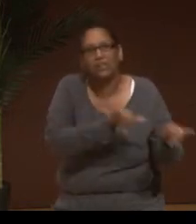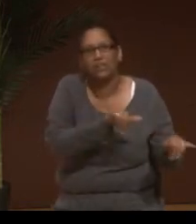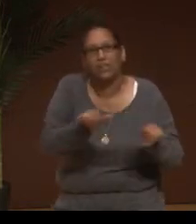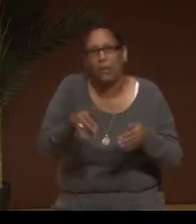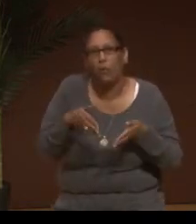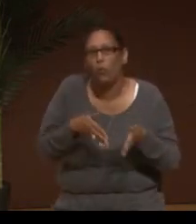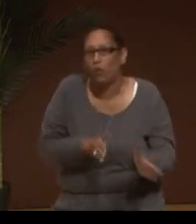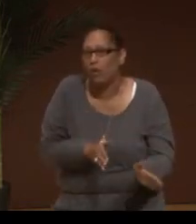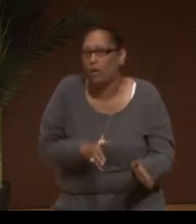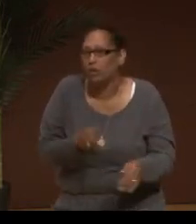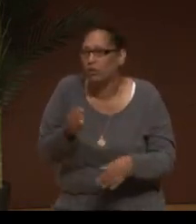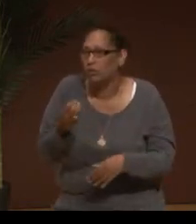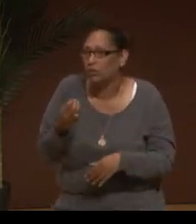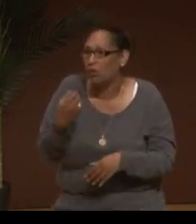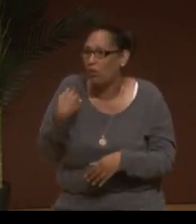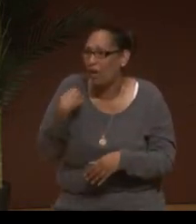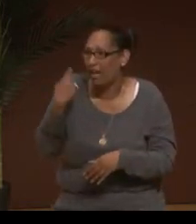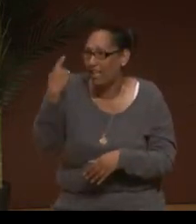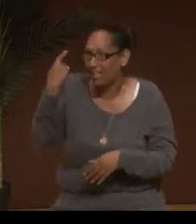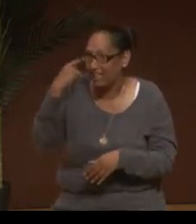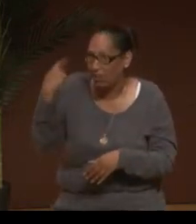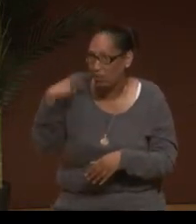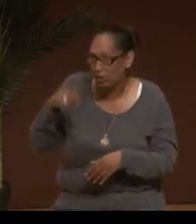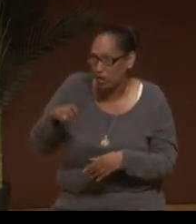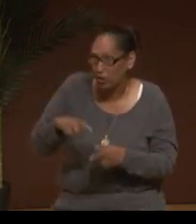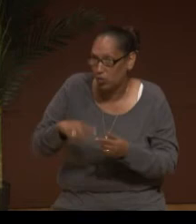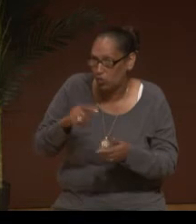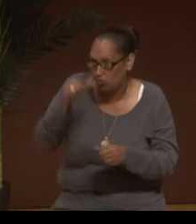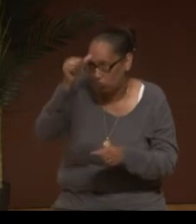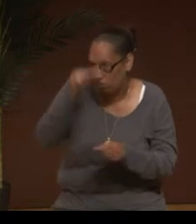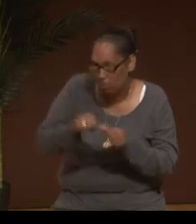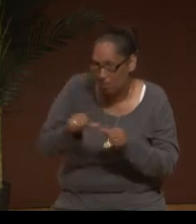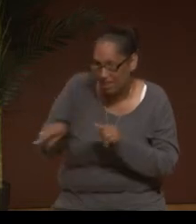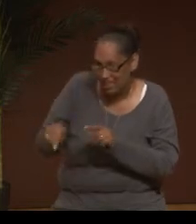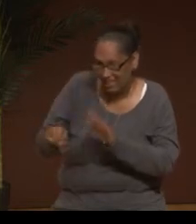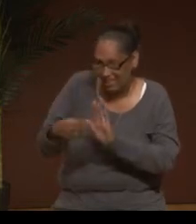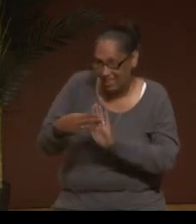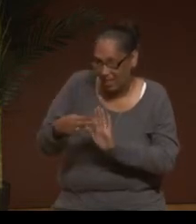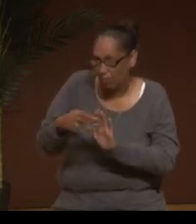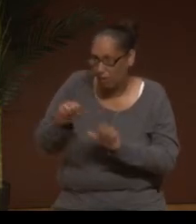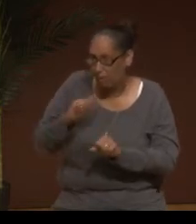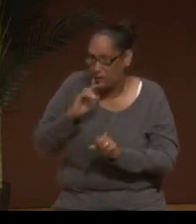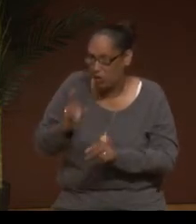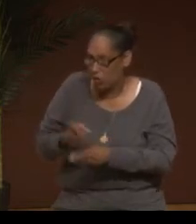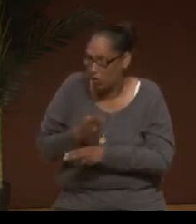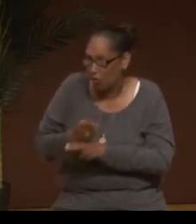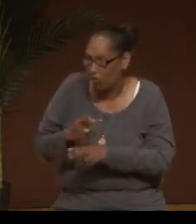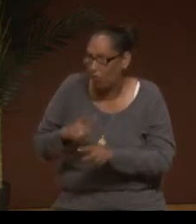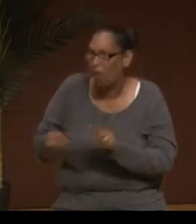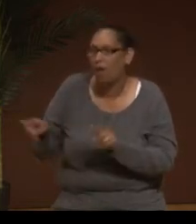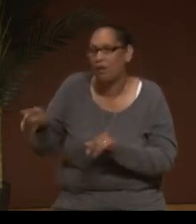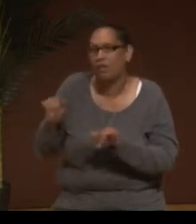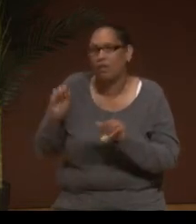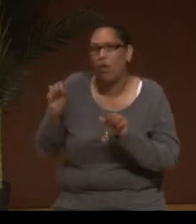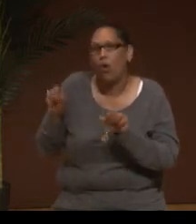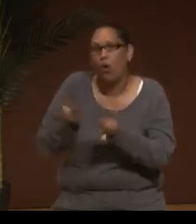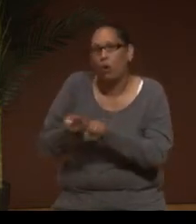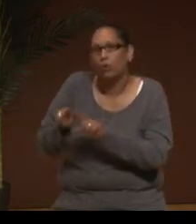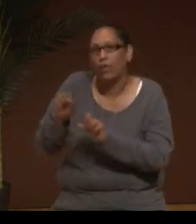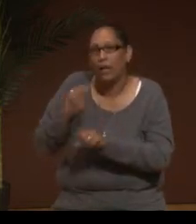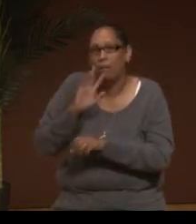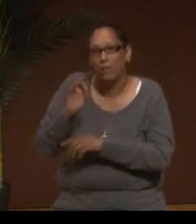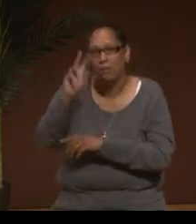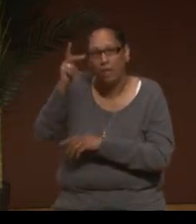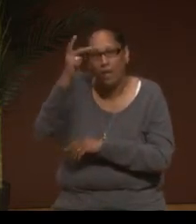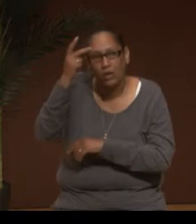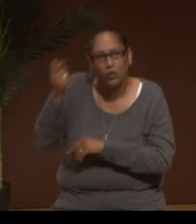And so I think we therefore need to remember that these labels can be useful, but they're also political. They reflect